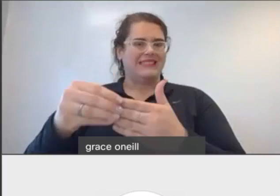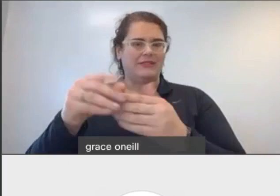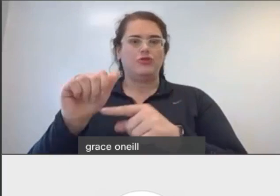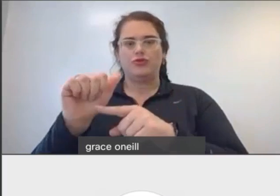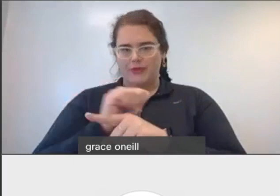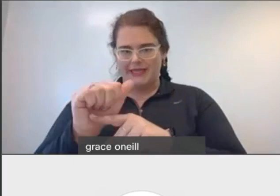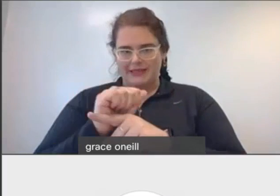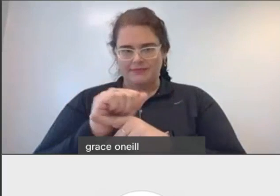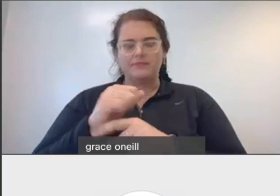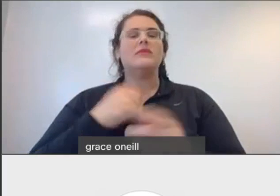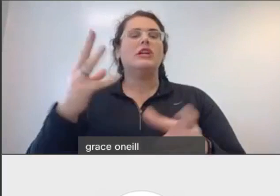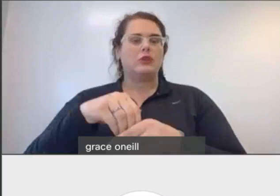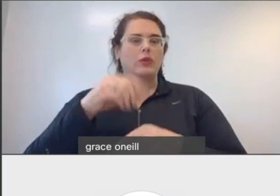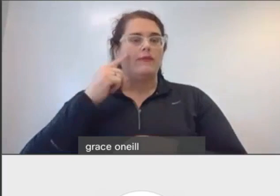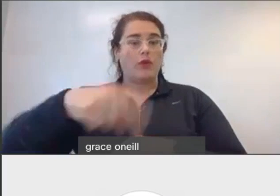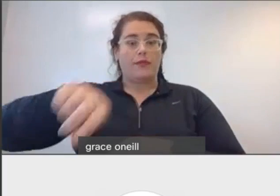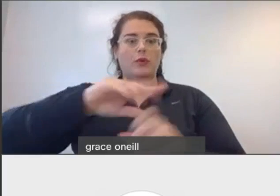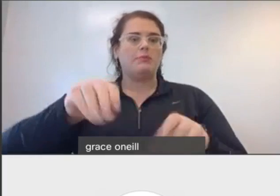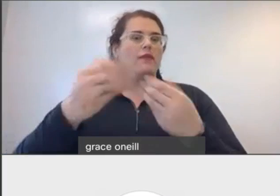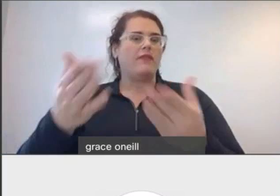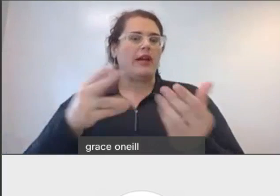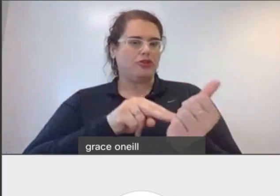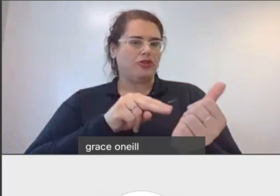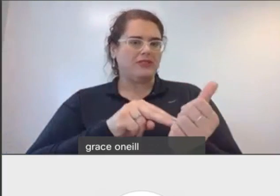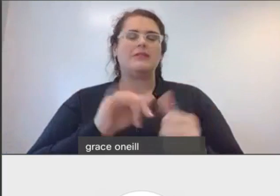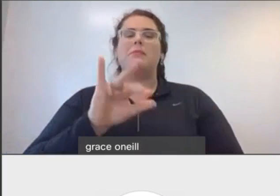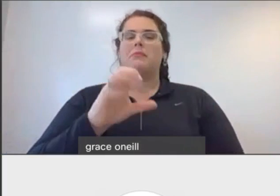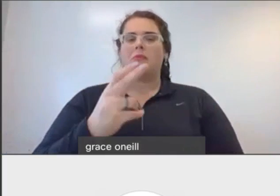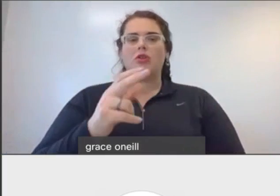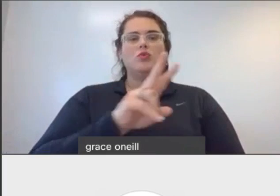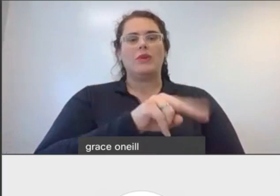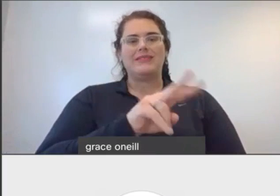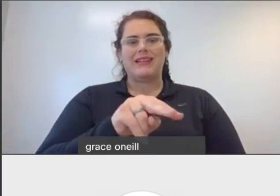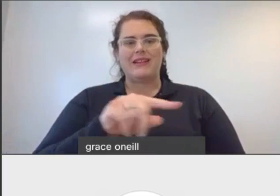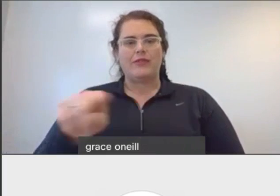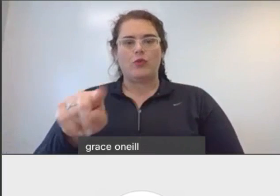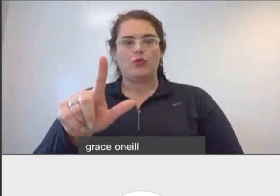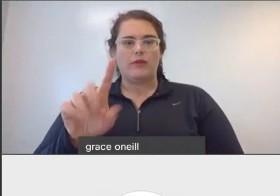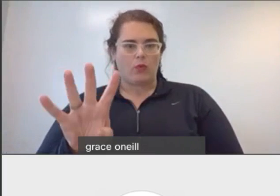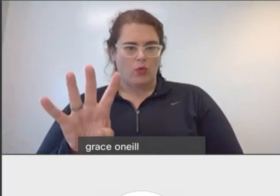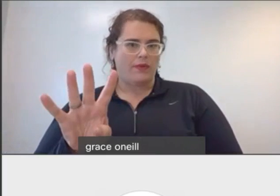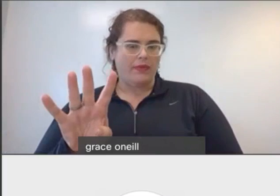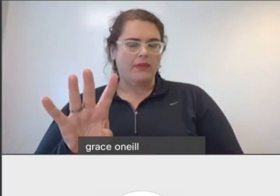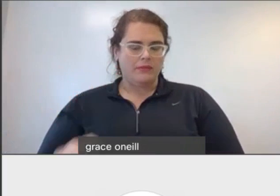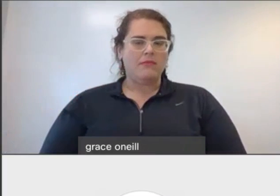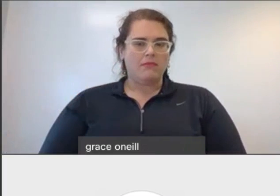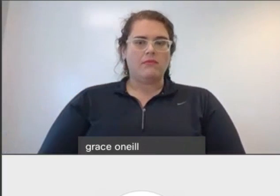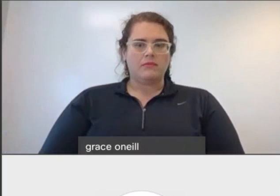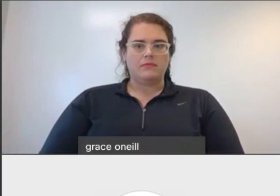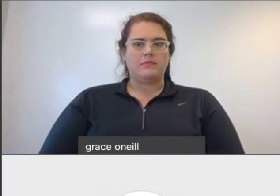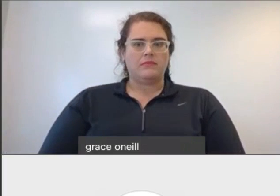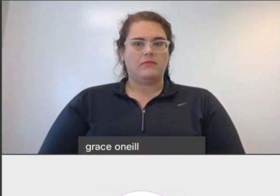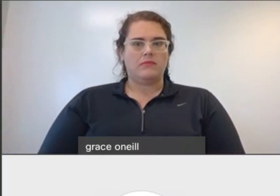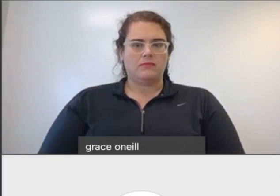including for provider nurses, March 22nd to the 24th. We expect that